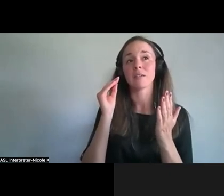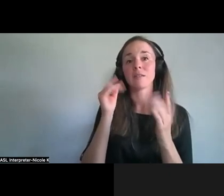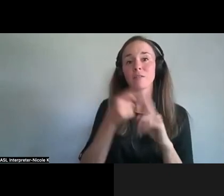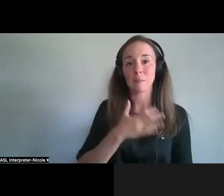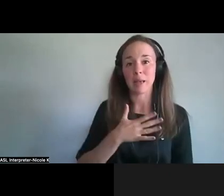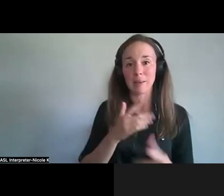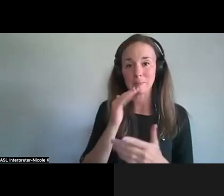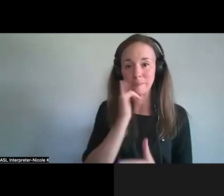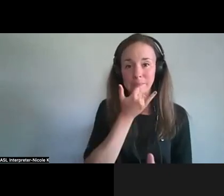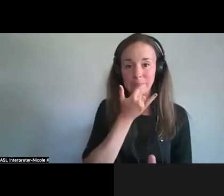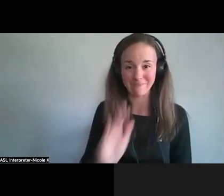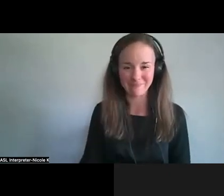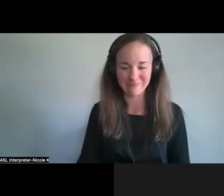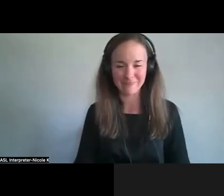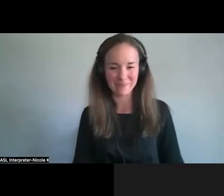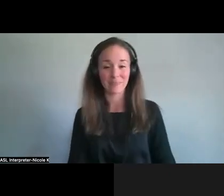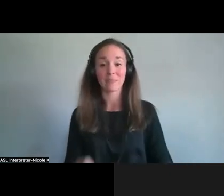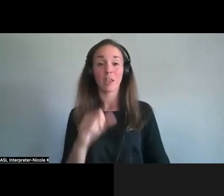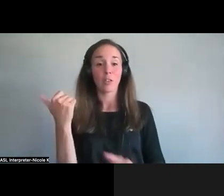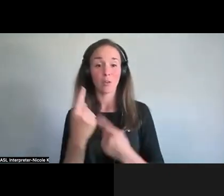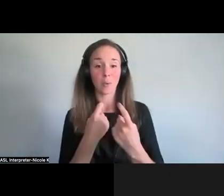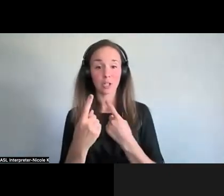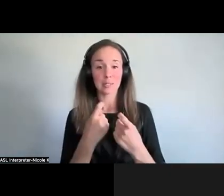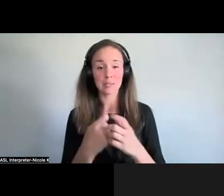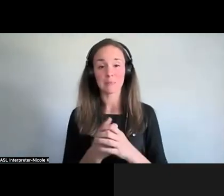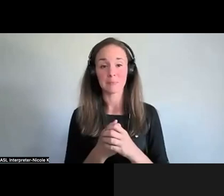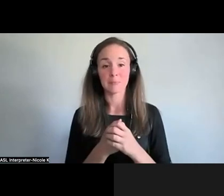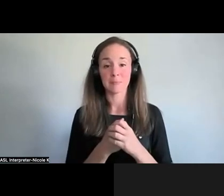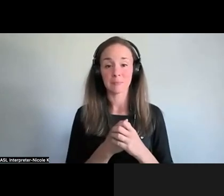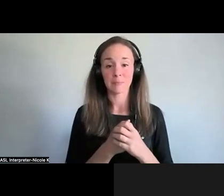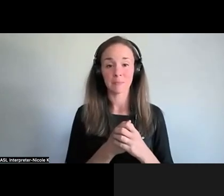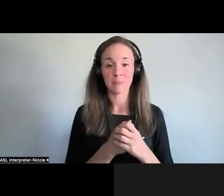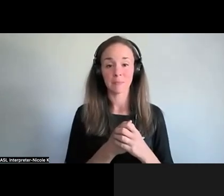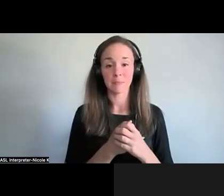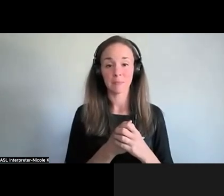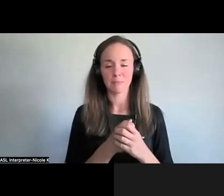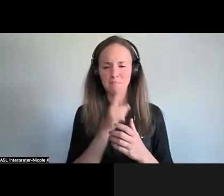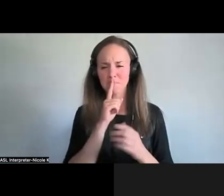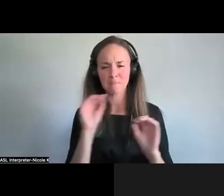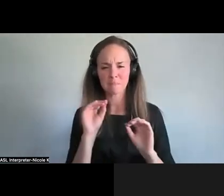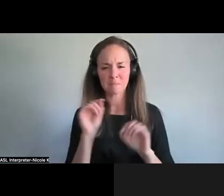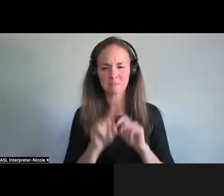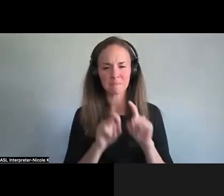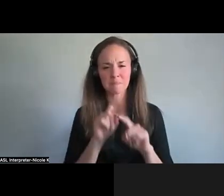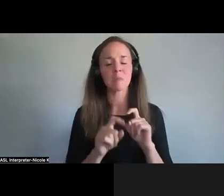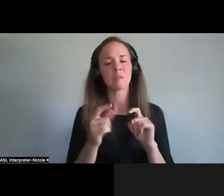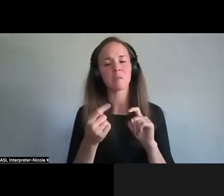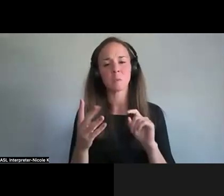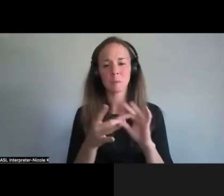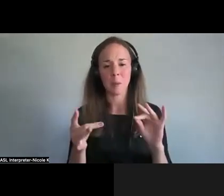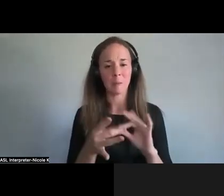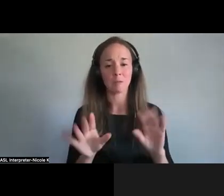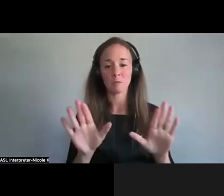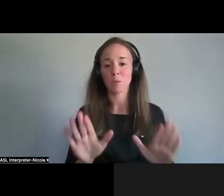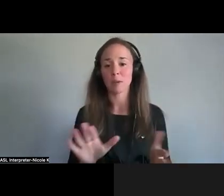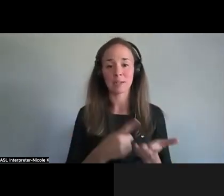Great, good answer. So any other questions that folks have? I don't see anything in Q&A. I only see some comments in chat. It's been a great discussion